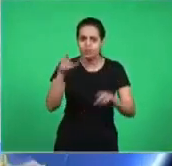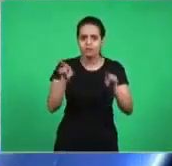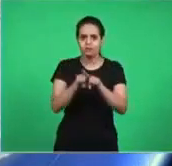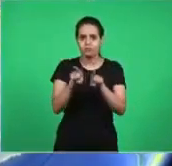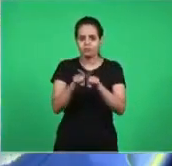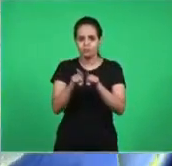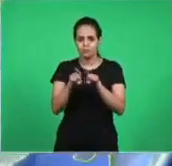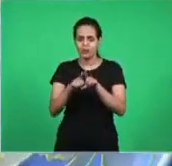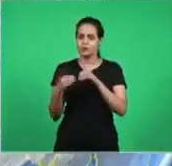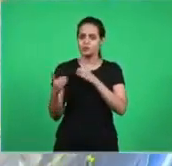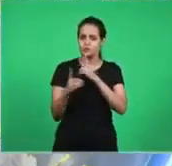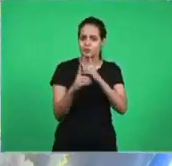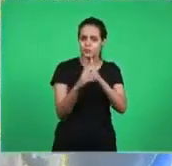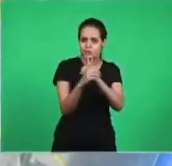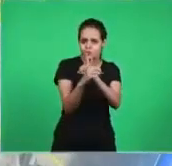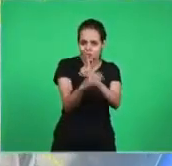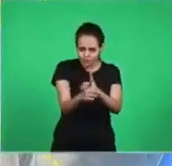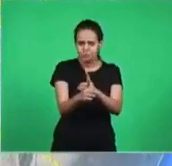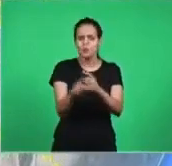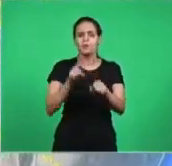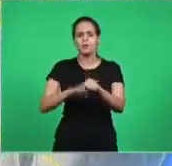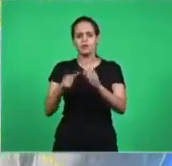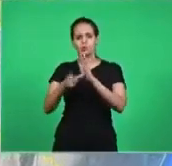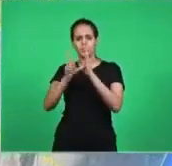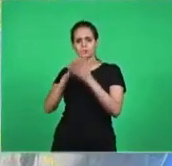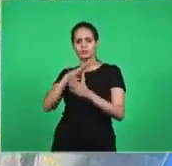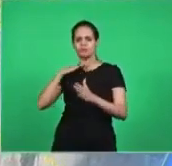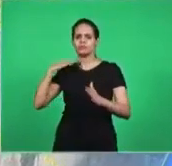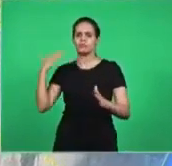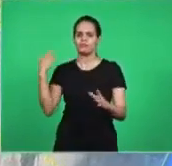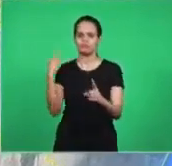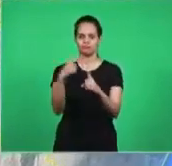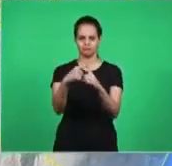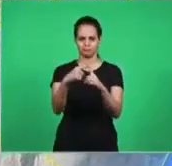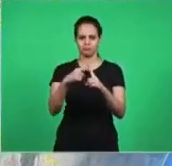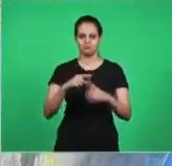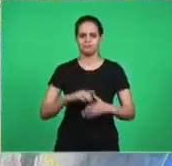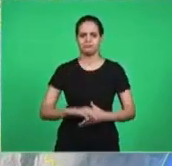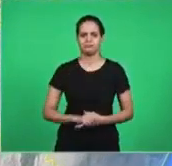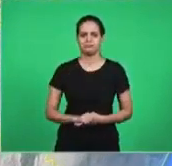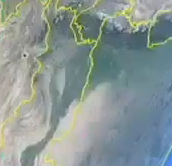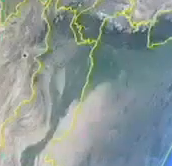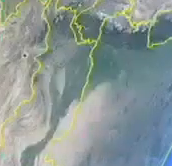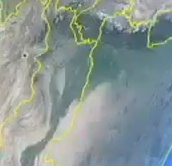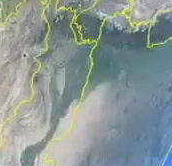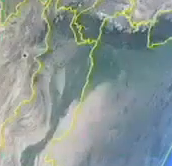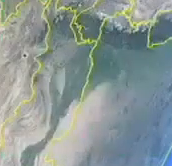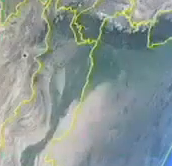the disciples with the Lord Jesus just before his death on the cross of Calvary.